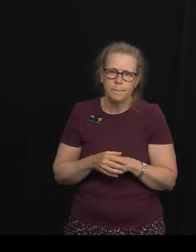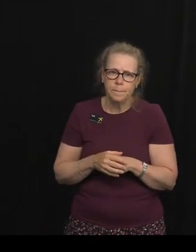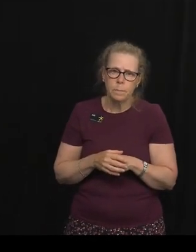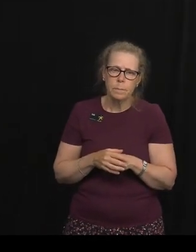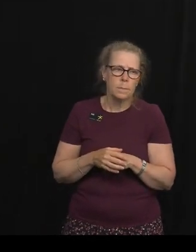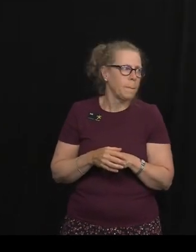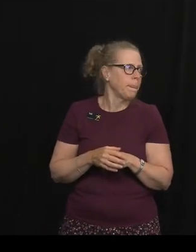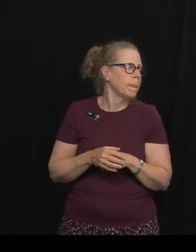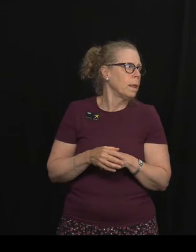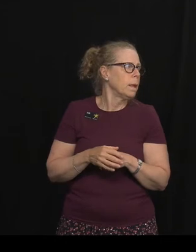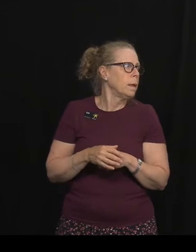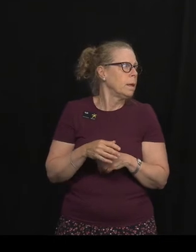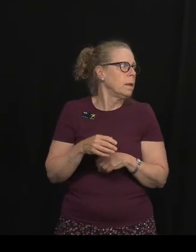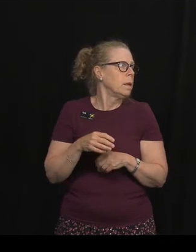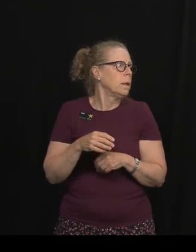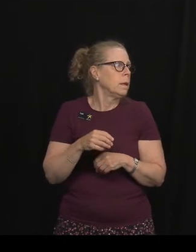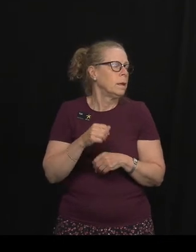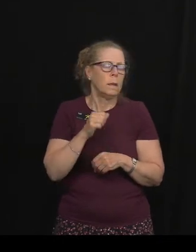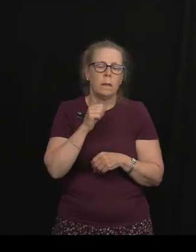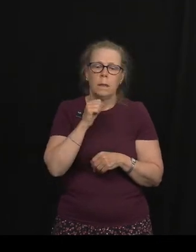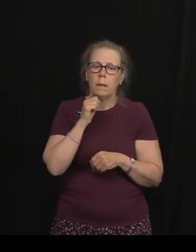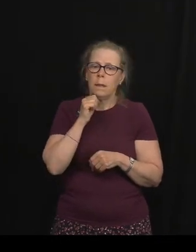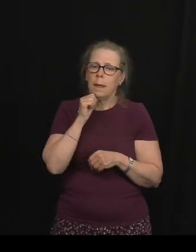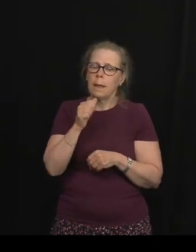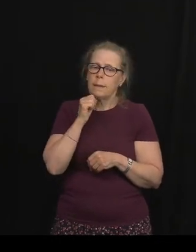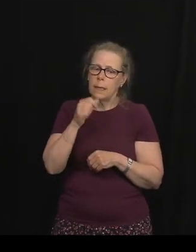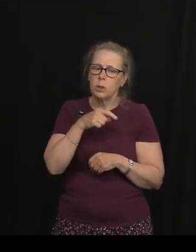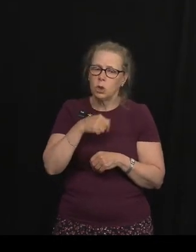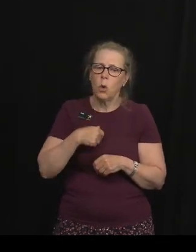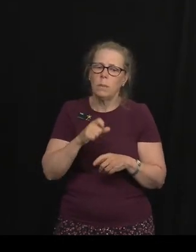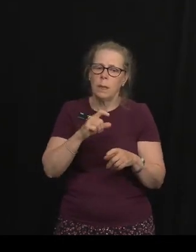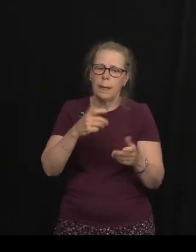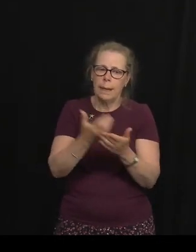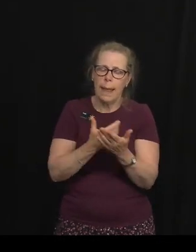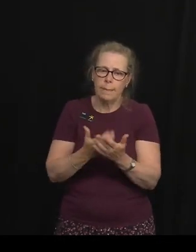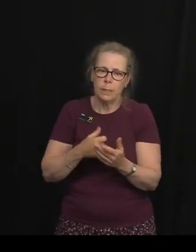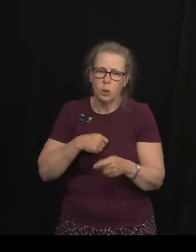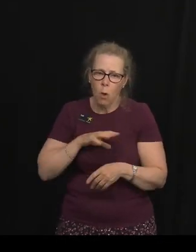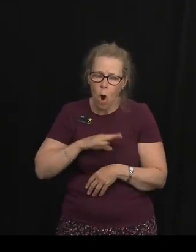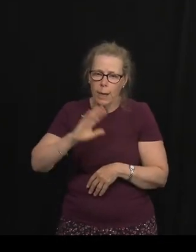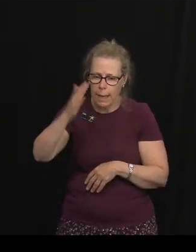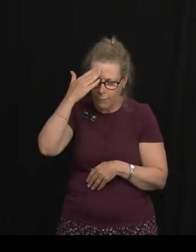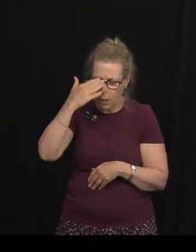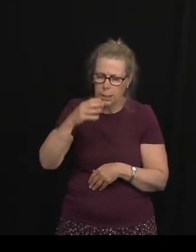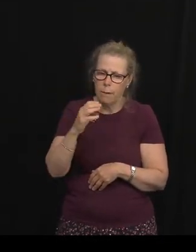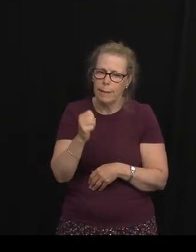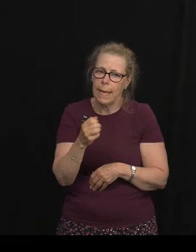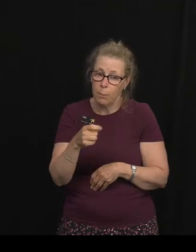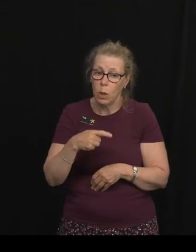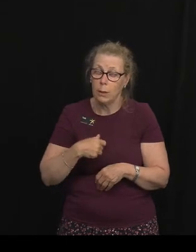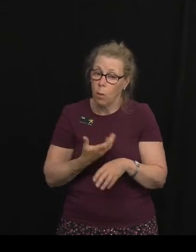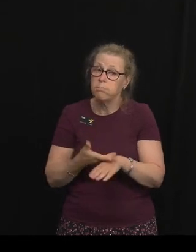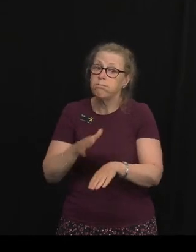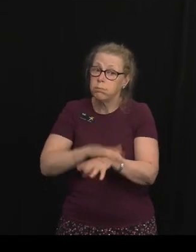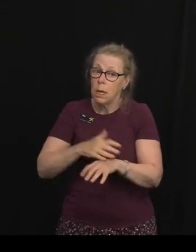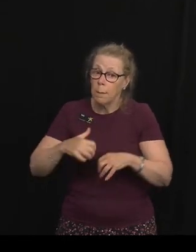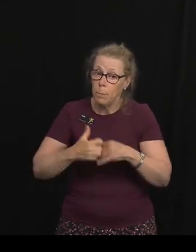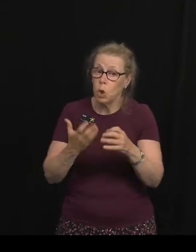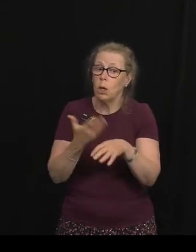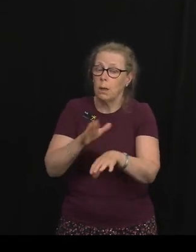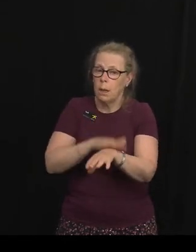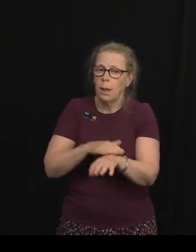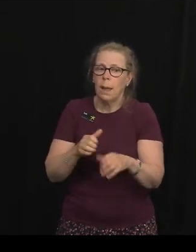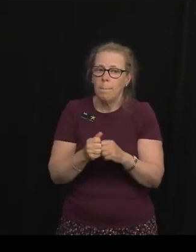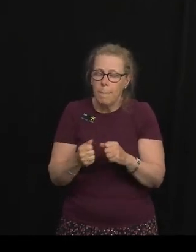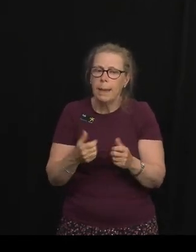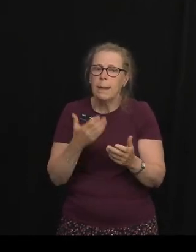that have experience from Ebola, Sierra Leone, Liberia, Guinea, DRC, they are really, really good. Yeah. Yeah. But when we looked at the ranking of the countries in the world who was